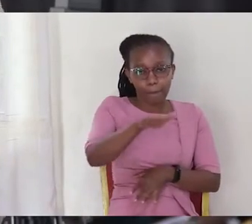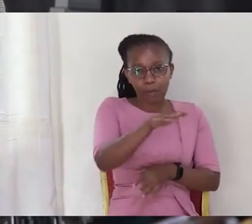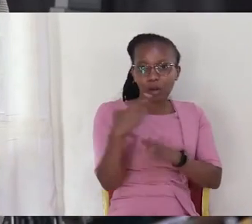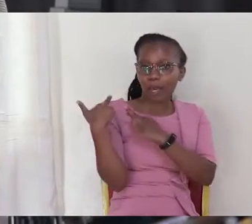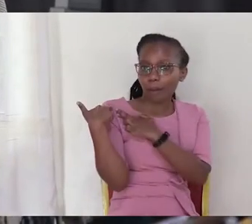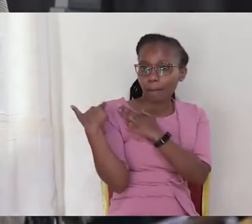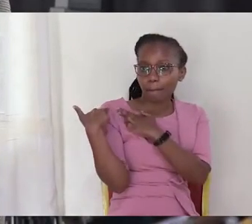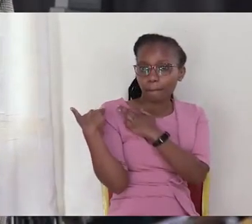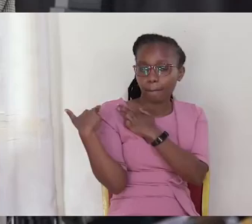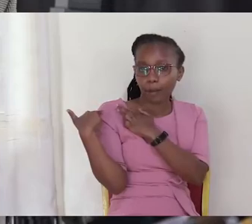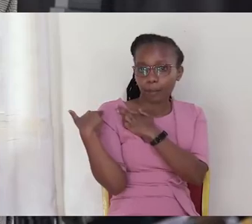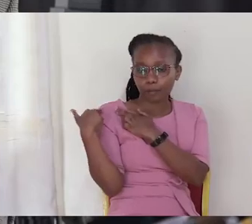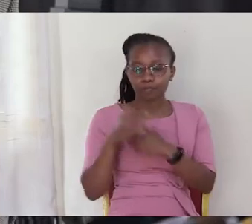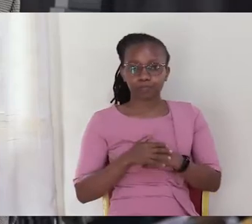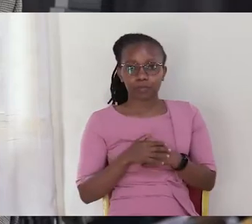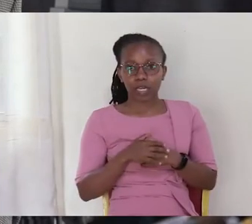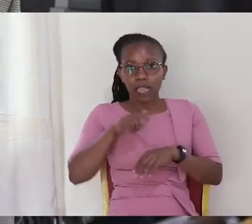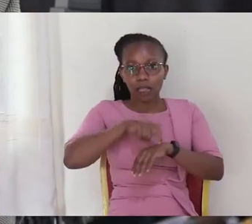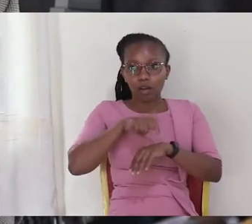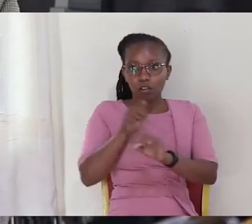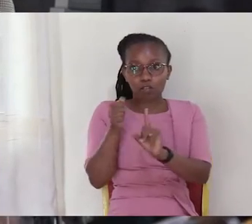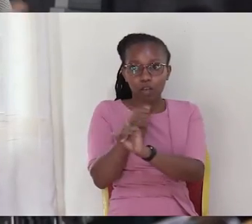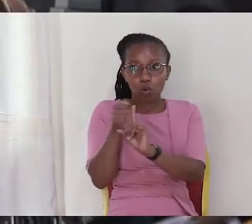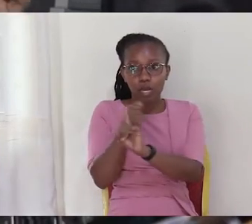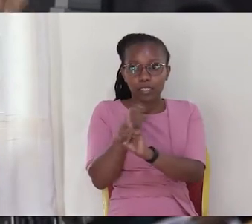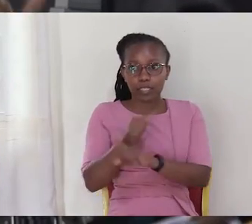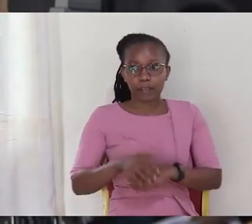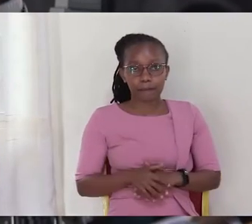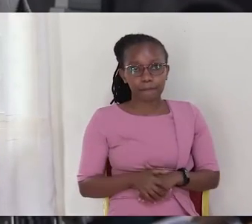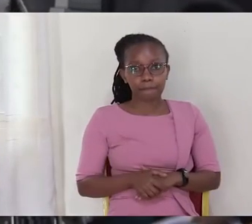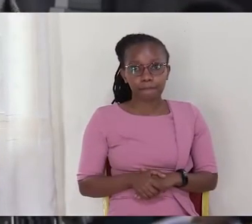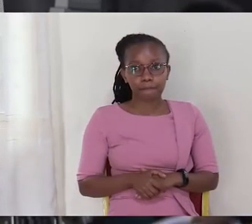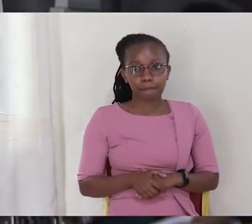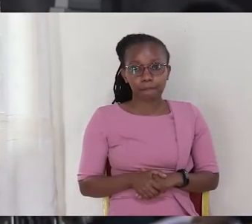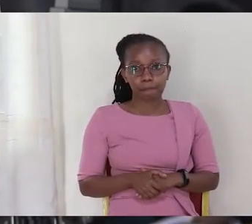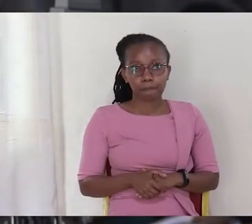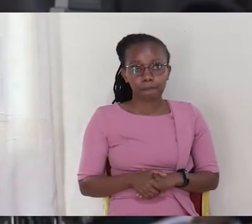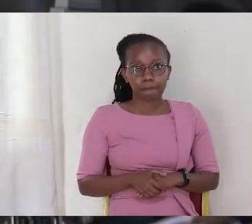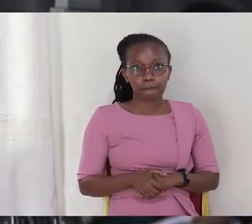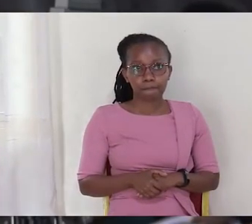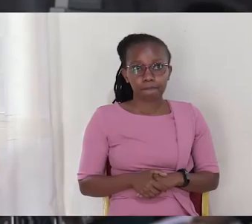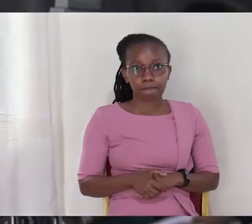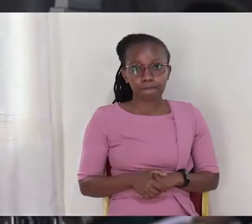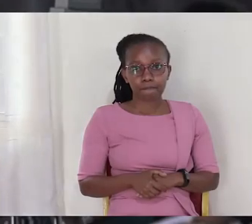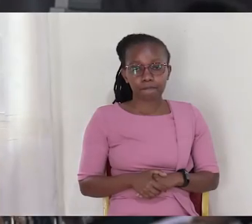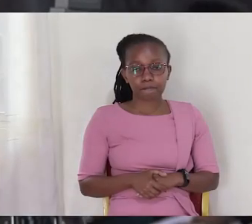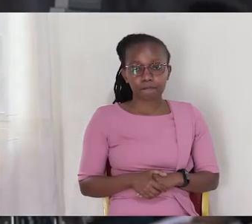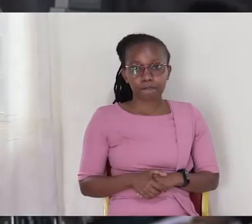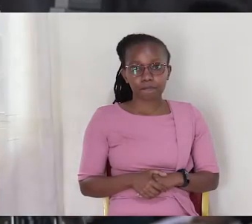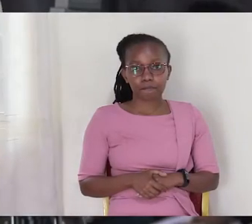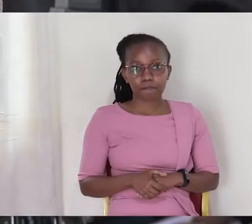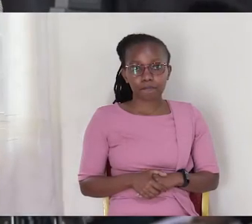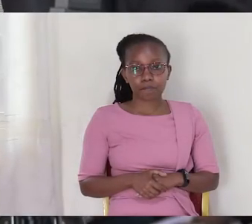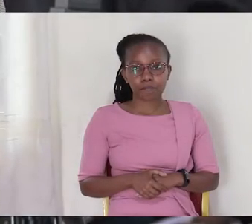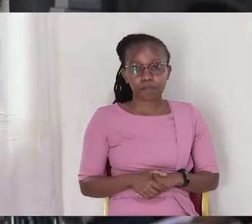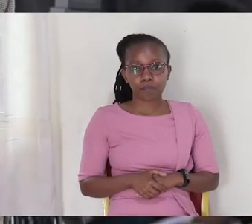accountability on electoral violence. Yes, so we need to be prepared. No, because now we have like 3 months to go. Guys, ELOG and others,